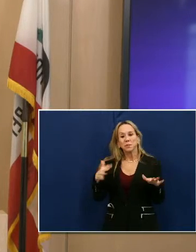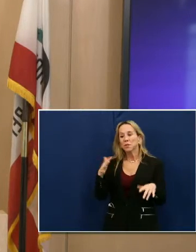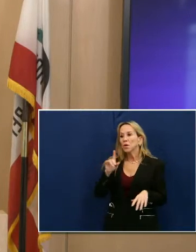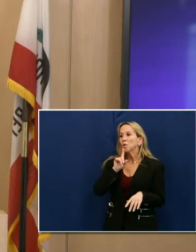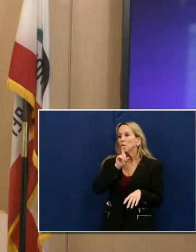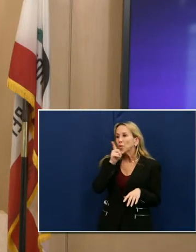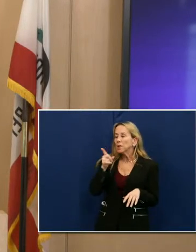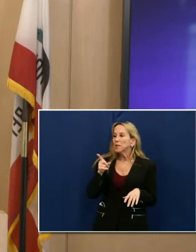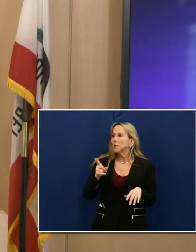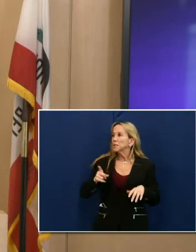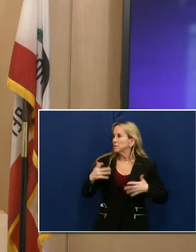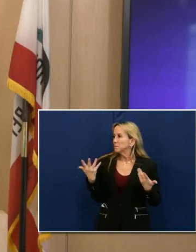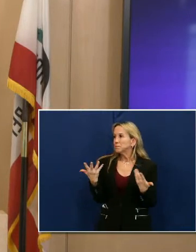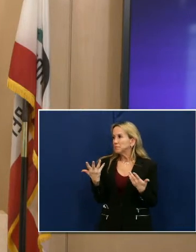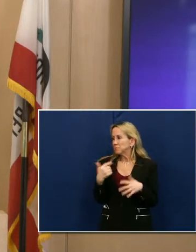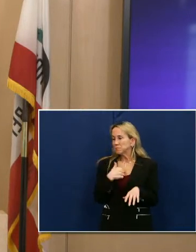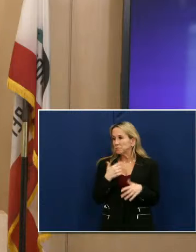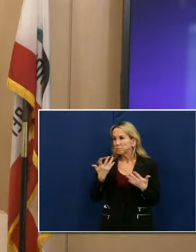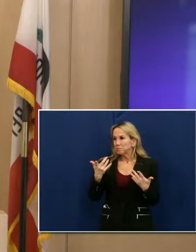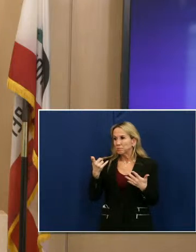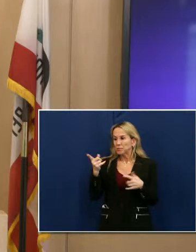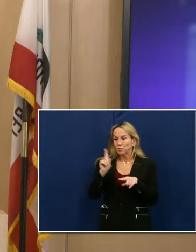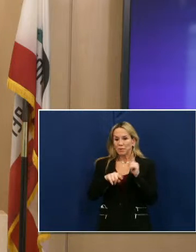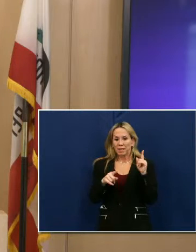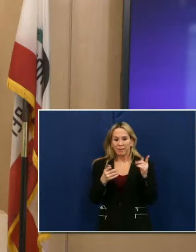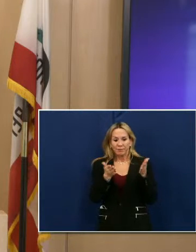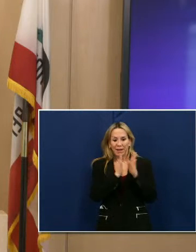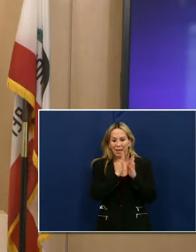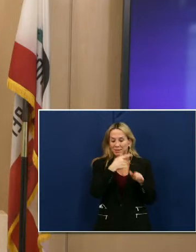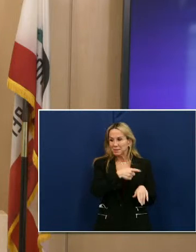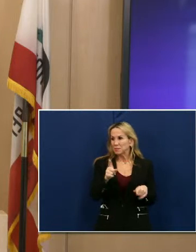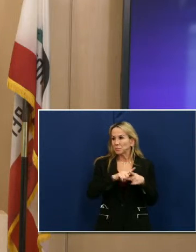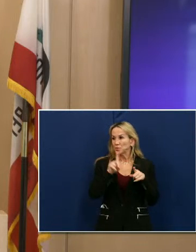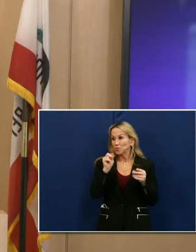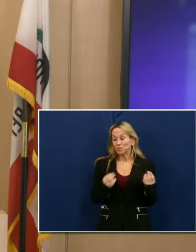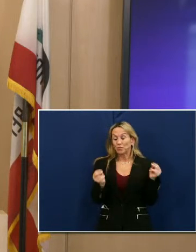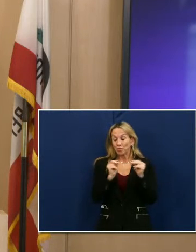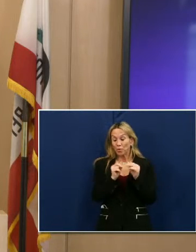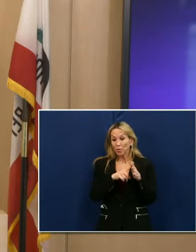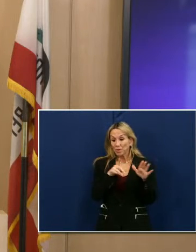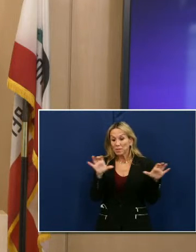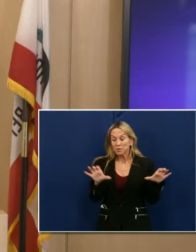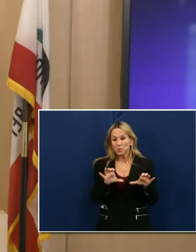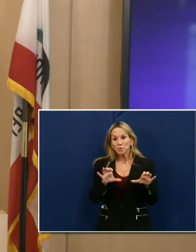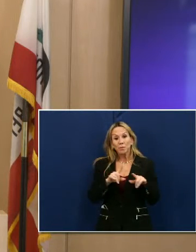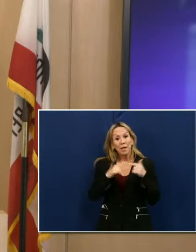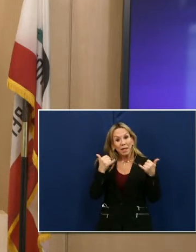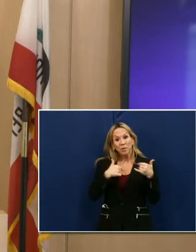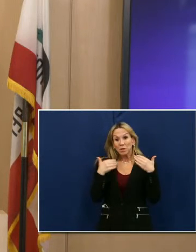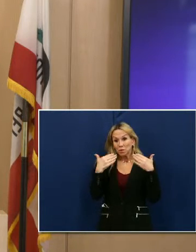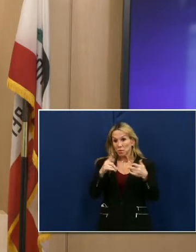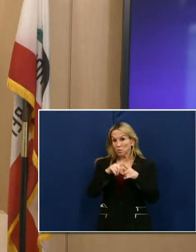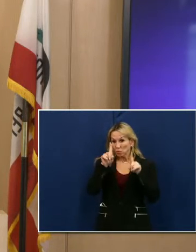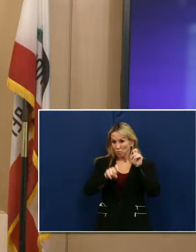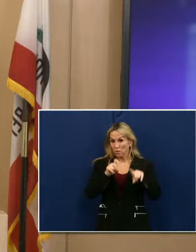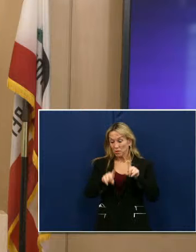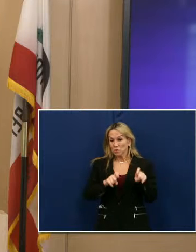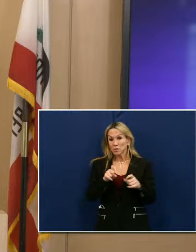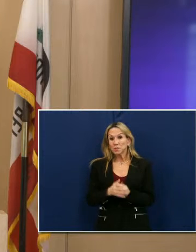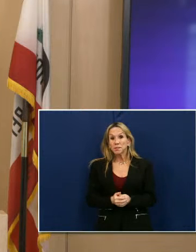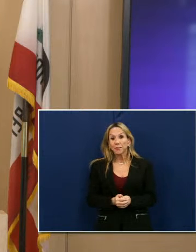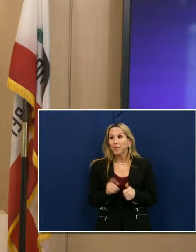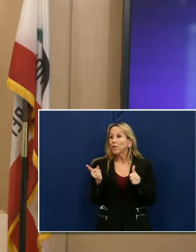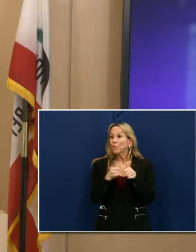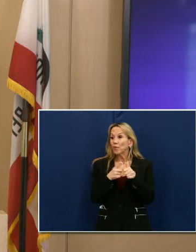like you could never ask them to do better than what they're doing right now in the coordination. Let's go ahead and get right to the questions. First